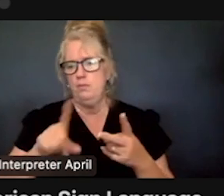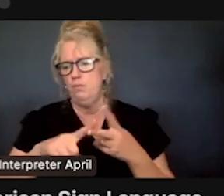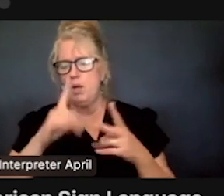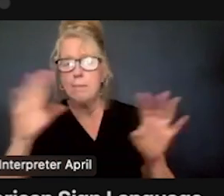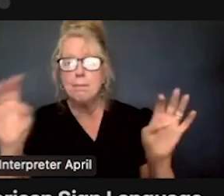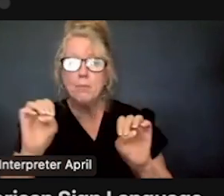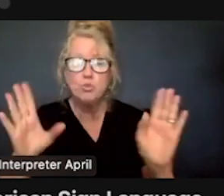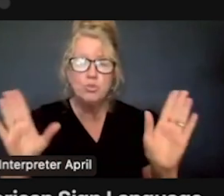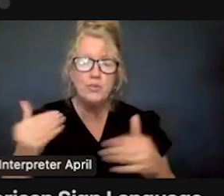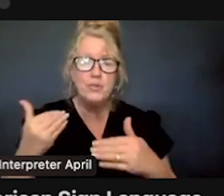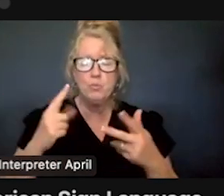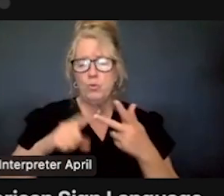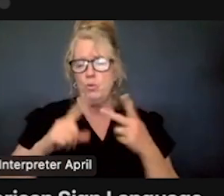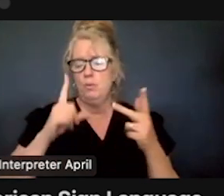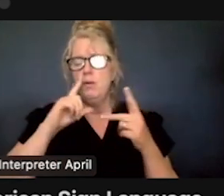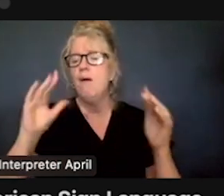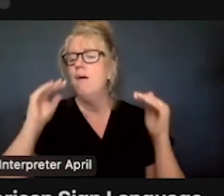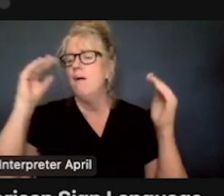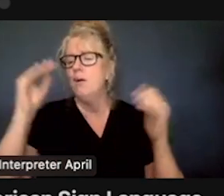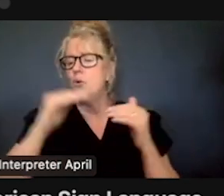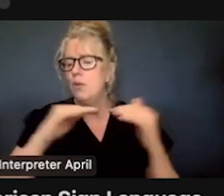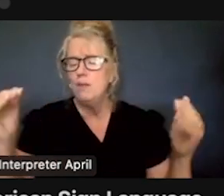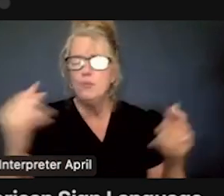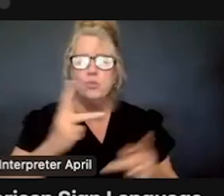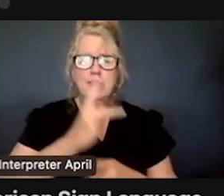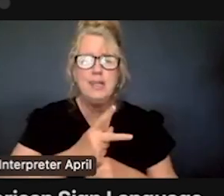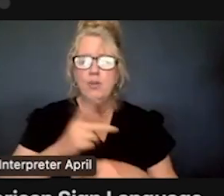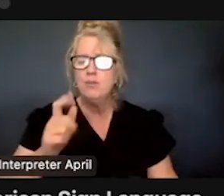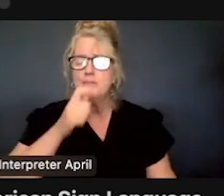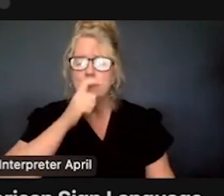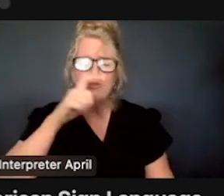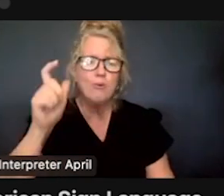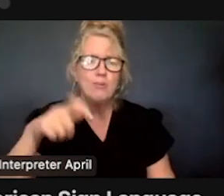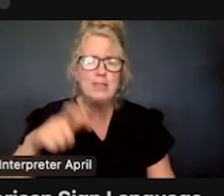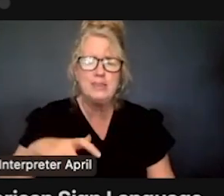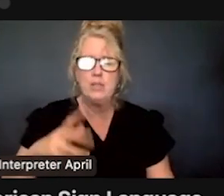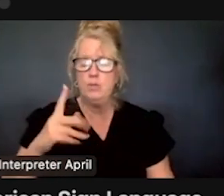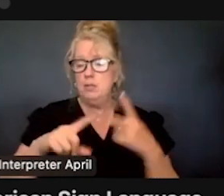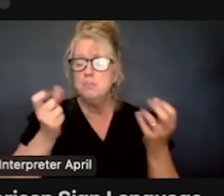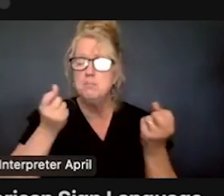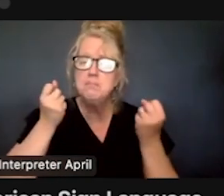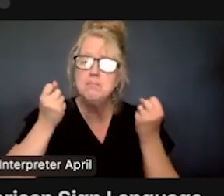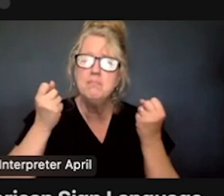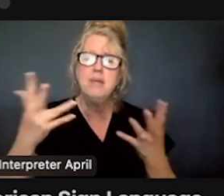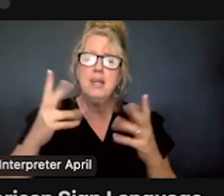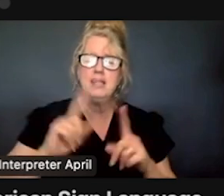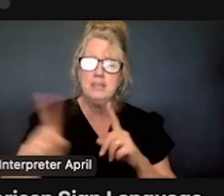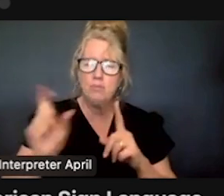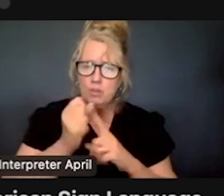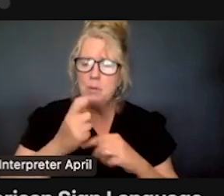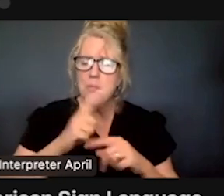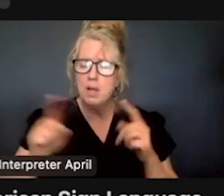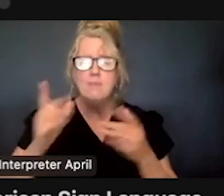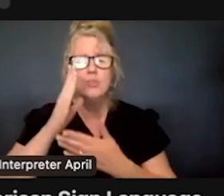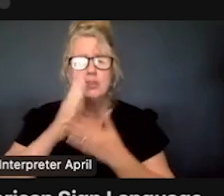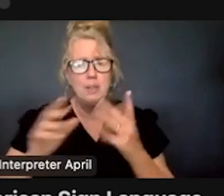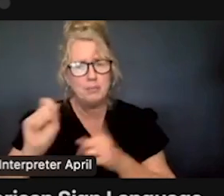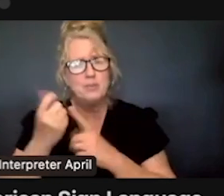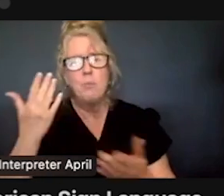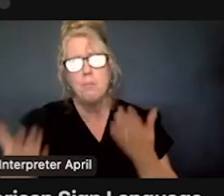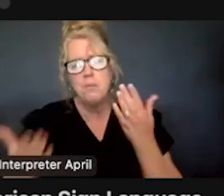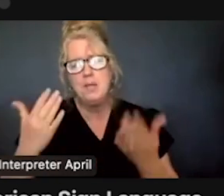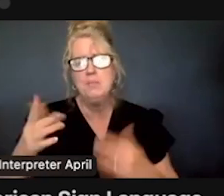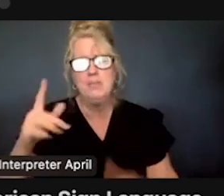from higher levels of care that are unnecessary in many circumstances, but necessary in some, but not